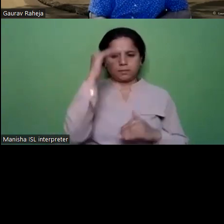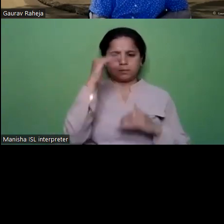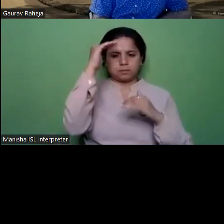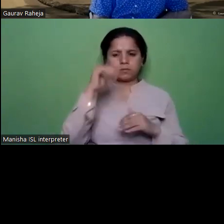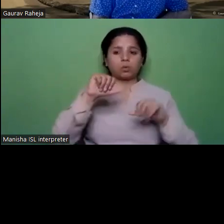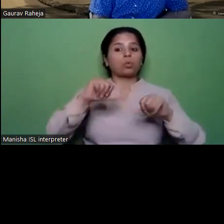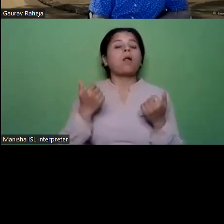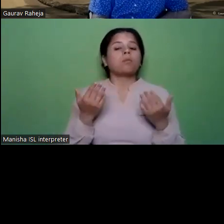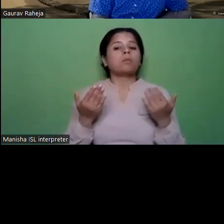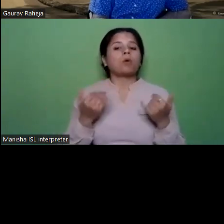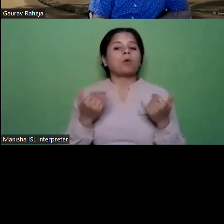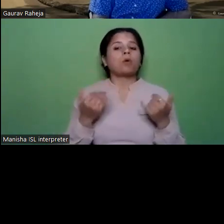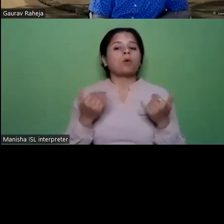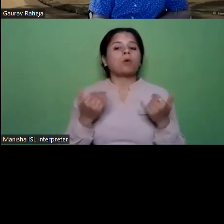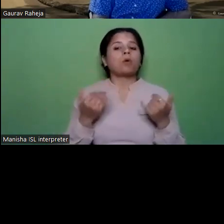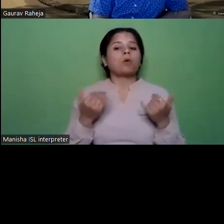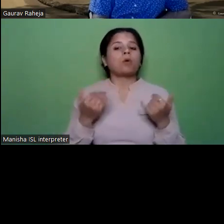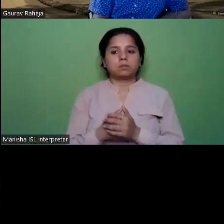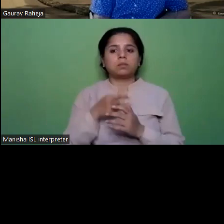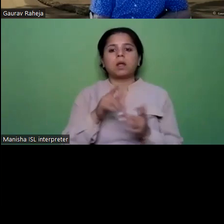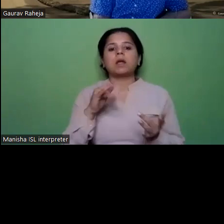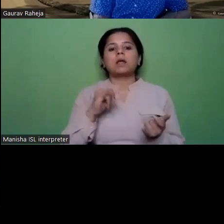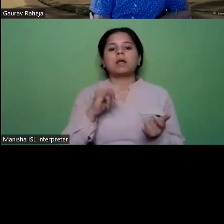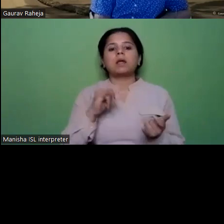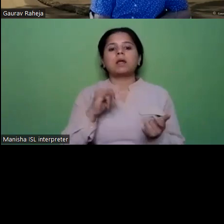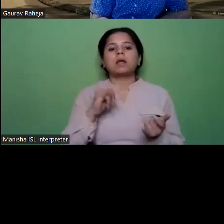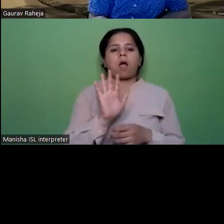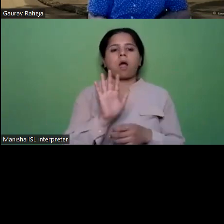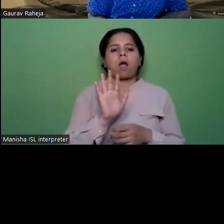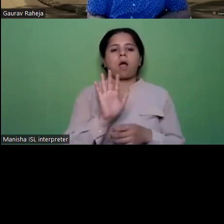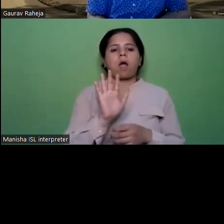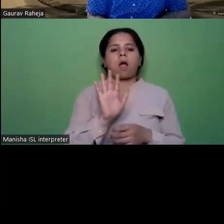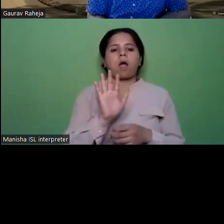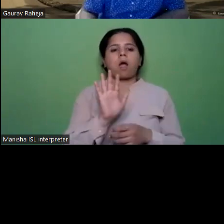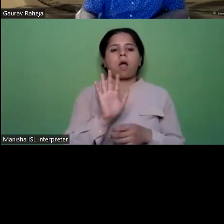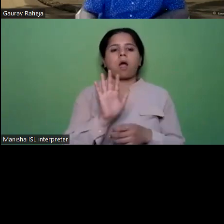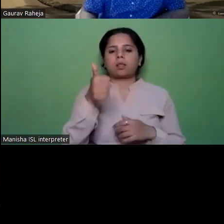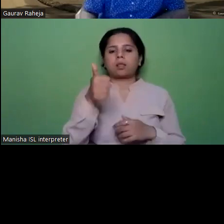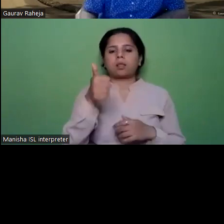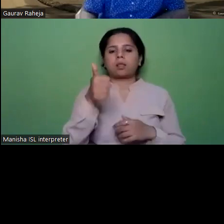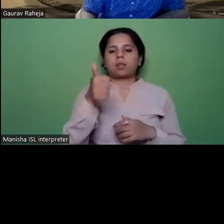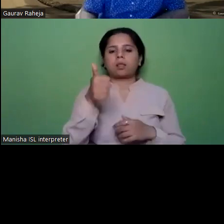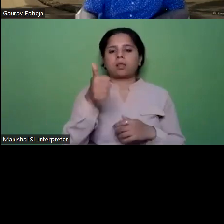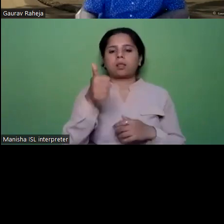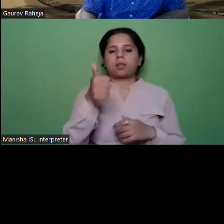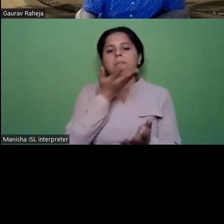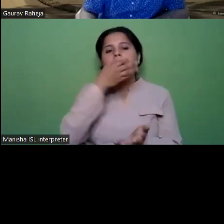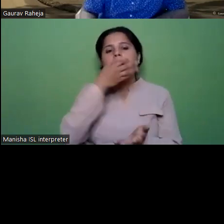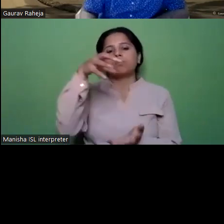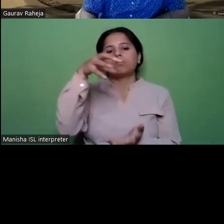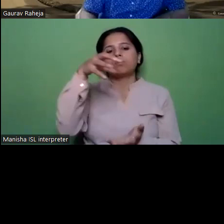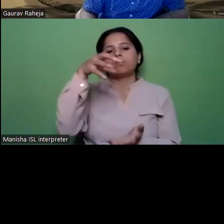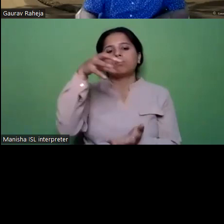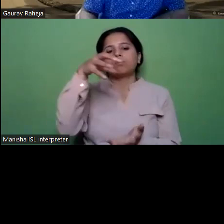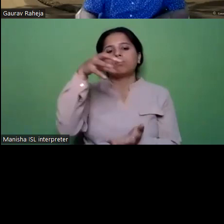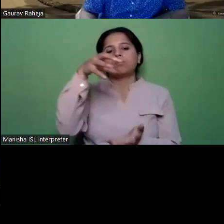or her posture around it. This is a sensor tab, so it's a hands-free tab, right? Likewise, there's a washroom which makes